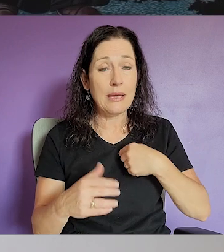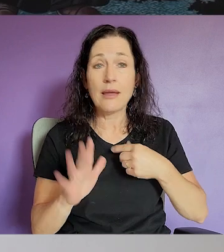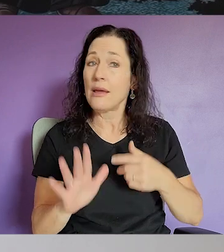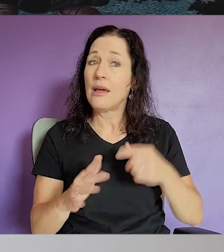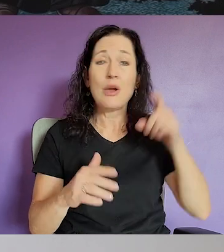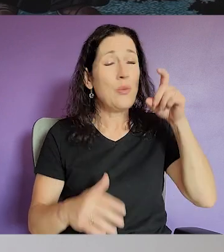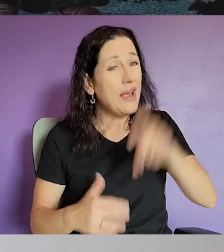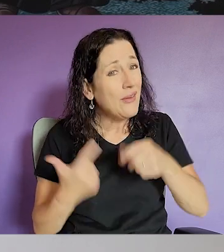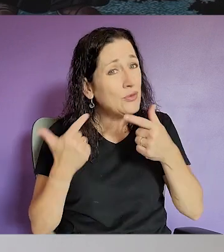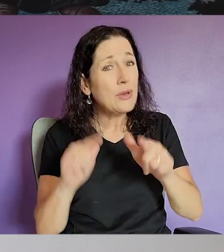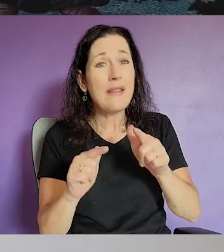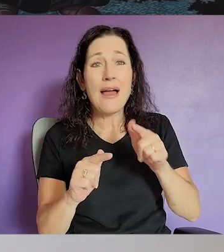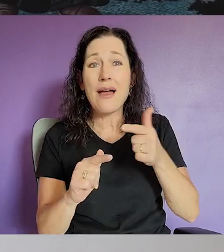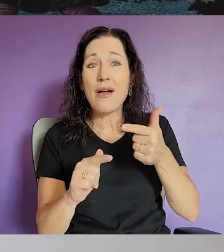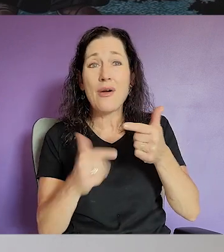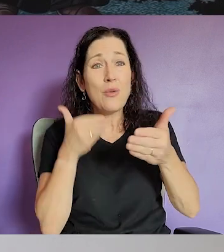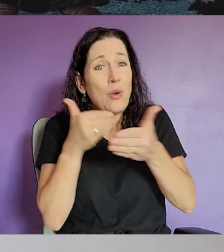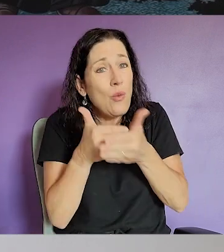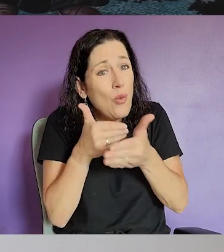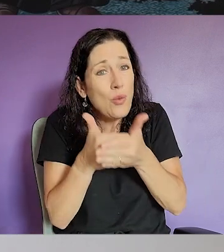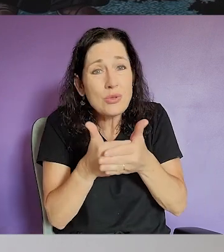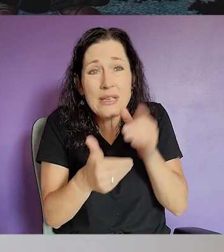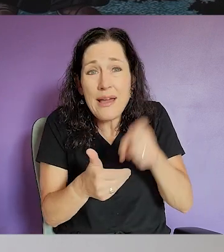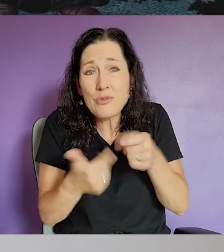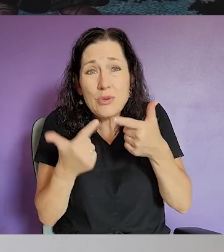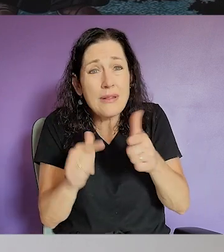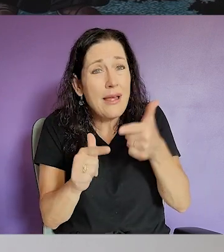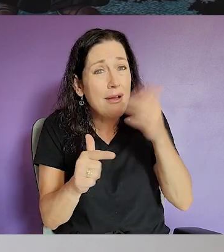We have to let him get close.